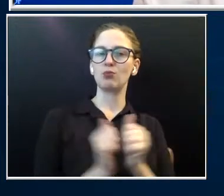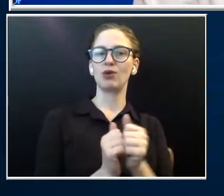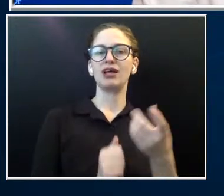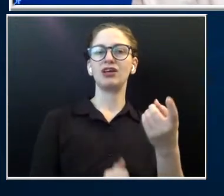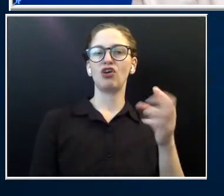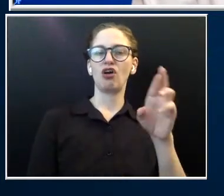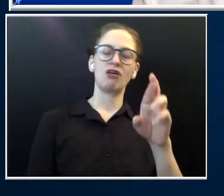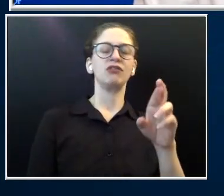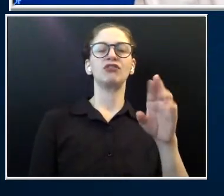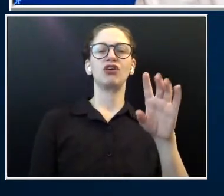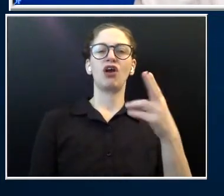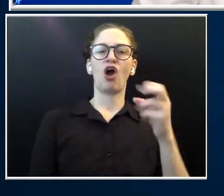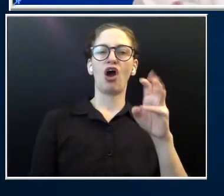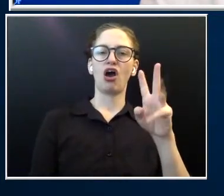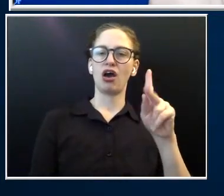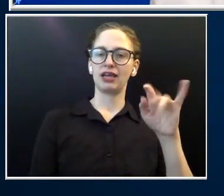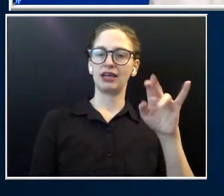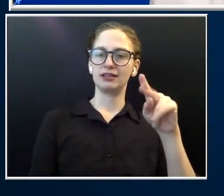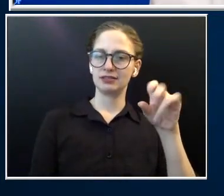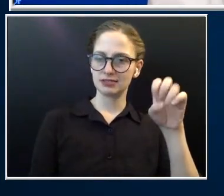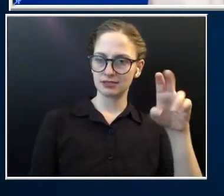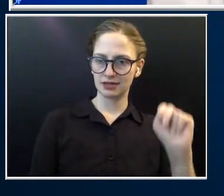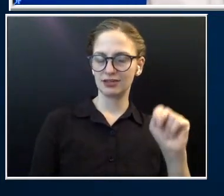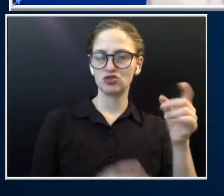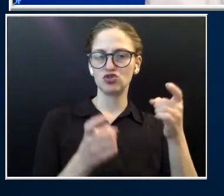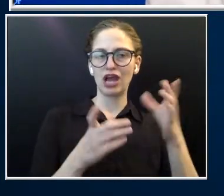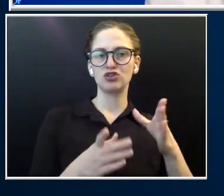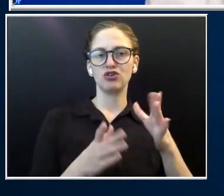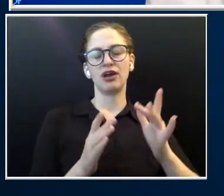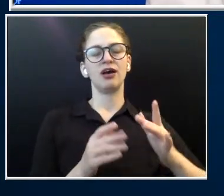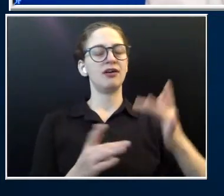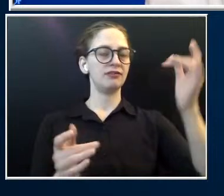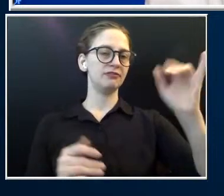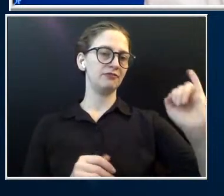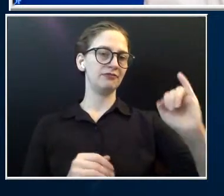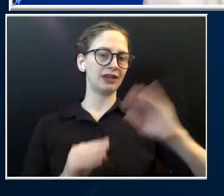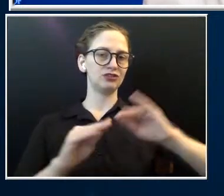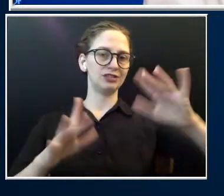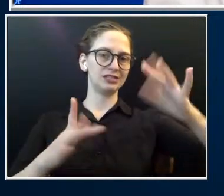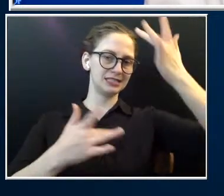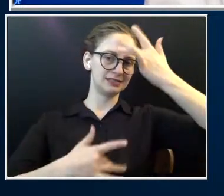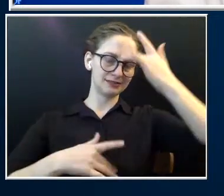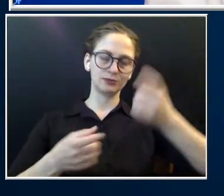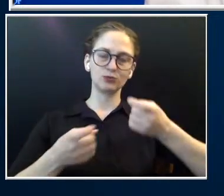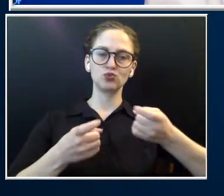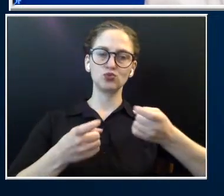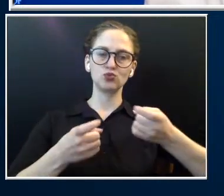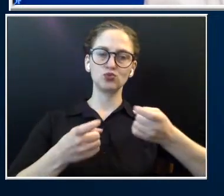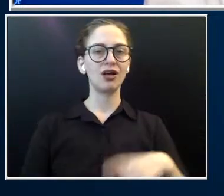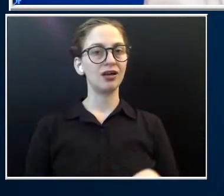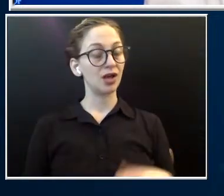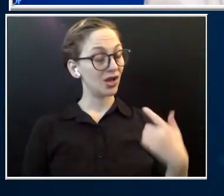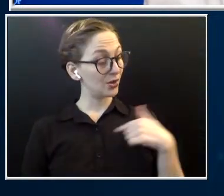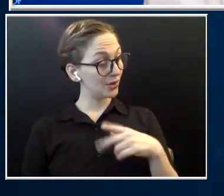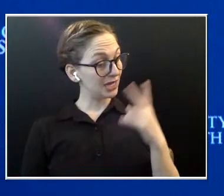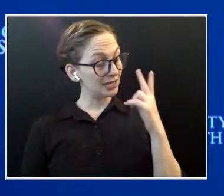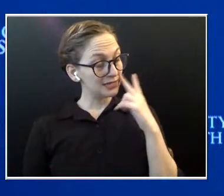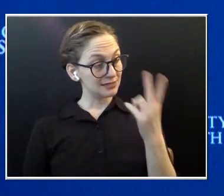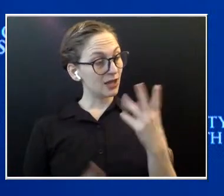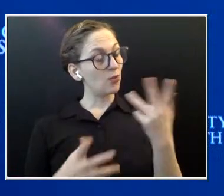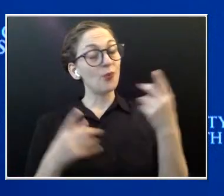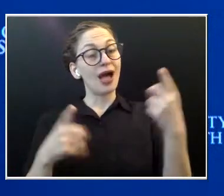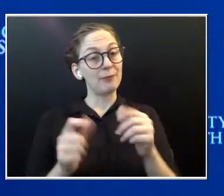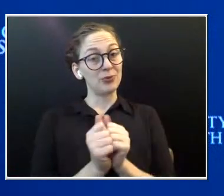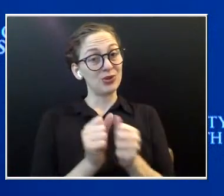the Health System. Hawk. Yeah. We saw it. We did a jump this week. Talk to us about those COVID numbers. Yeah,